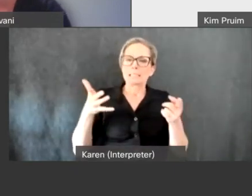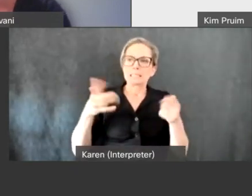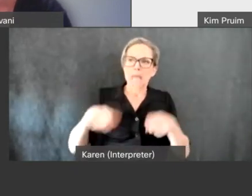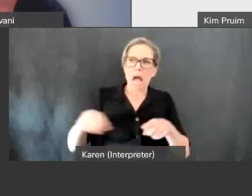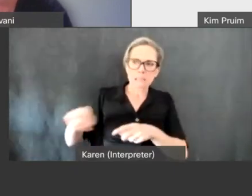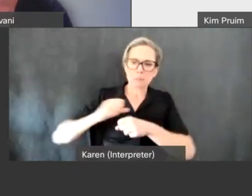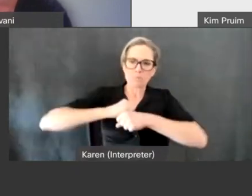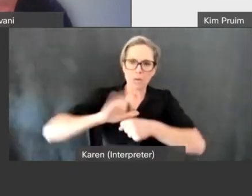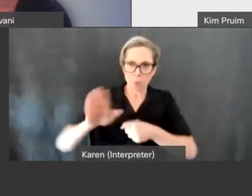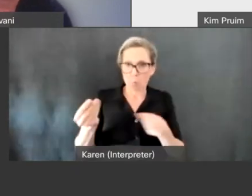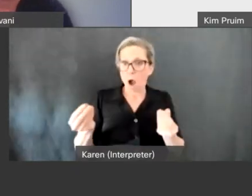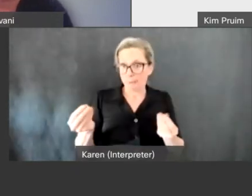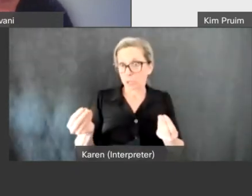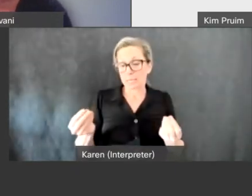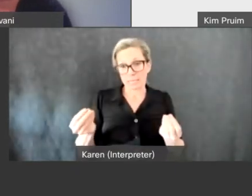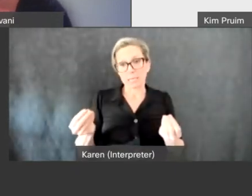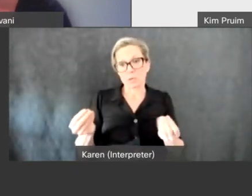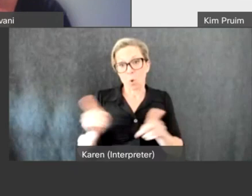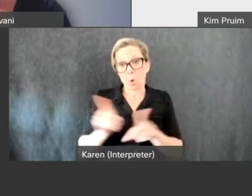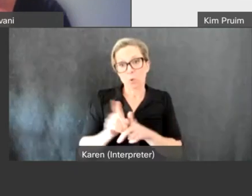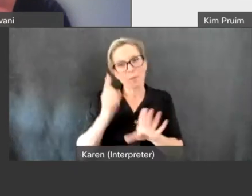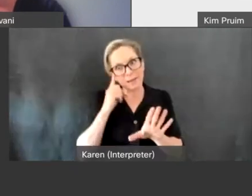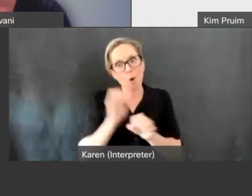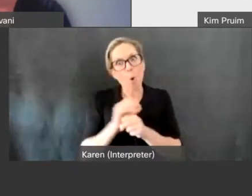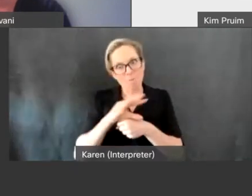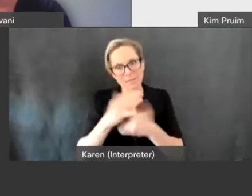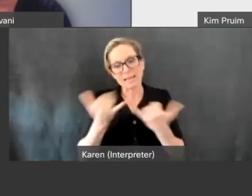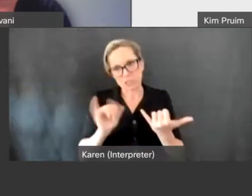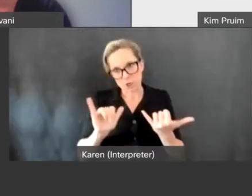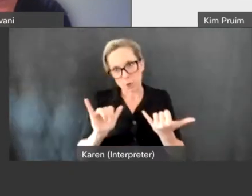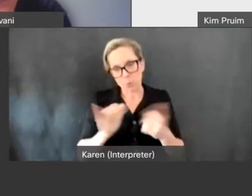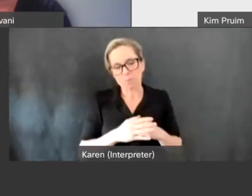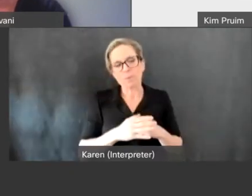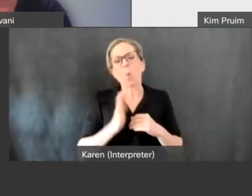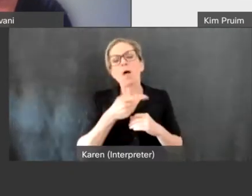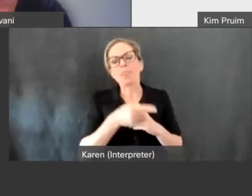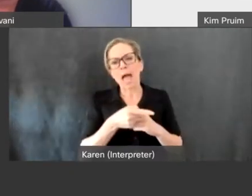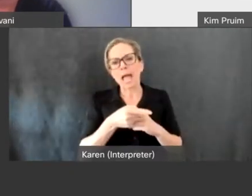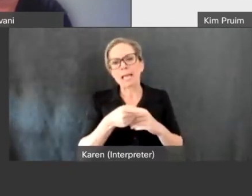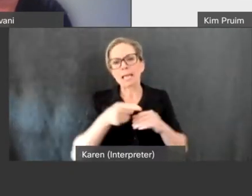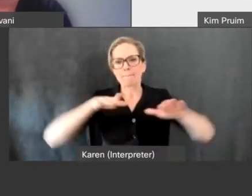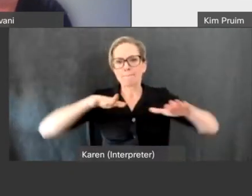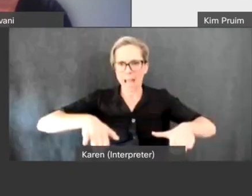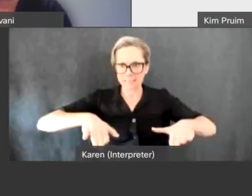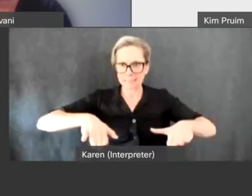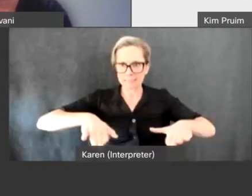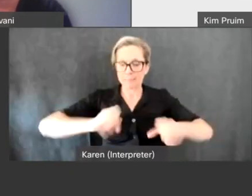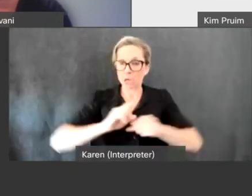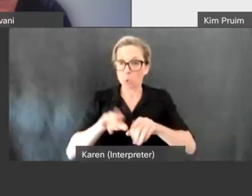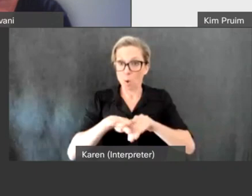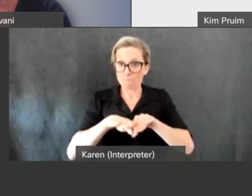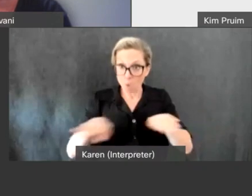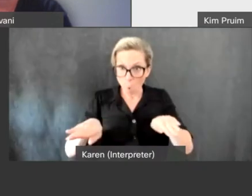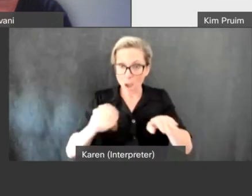your property, and especially these days, you also think in COVID. So are they putting down mats to make sure that your flooring